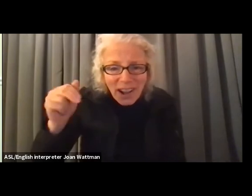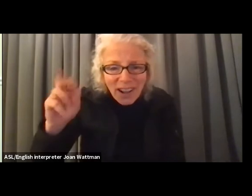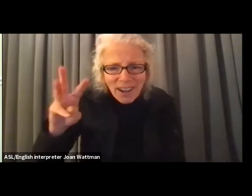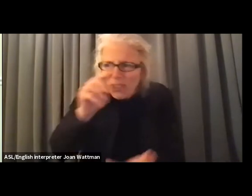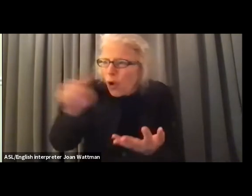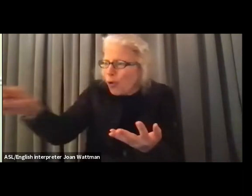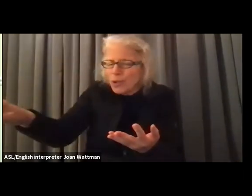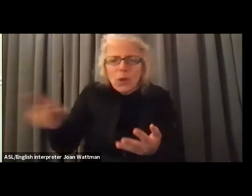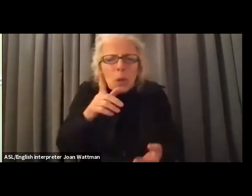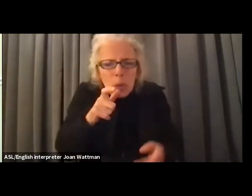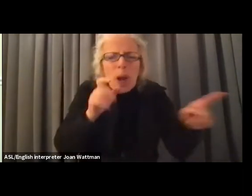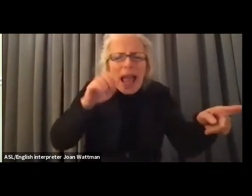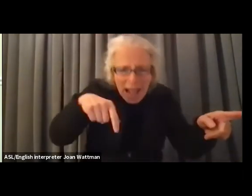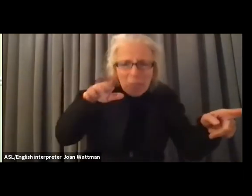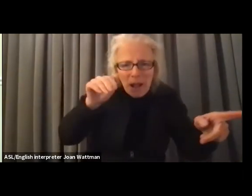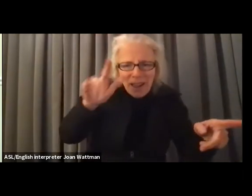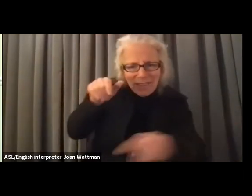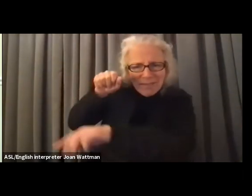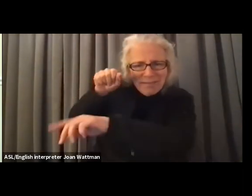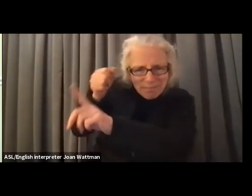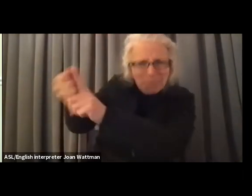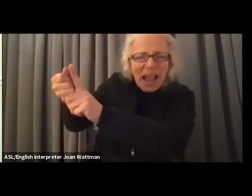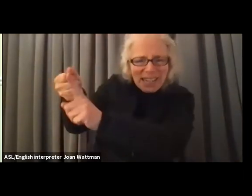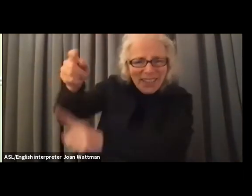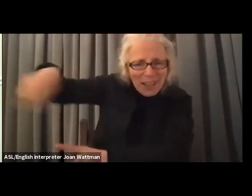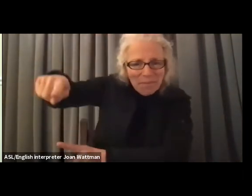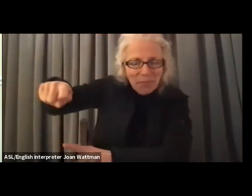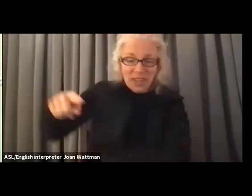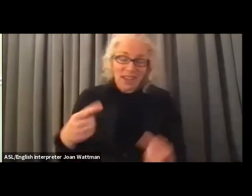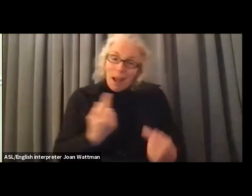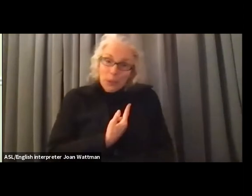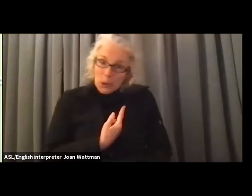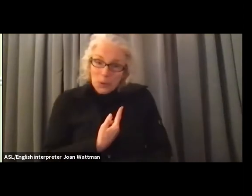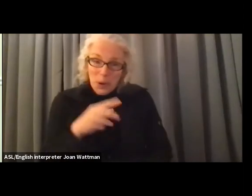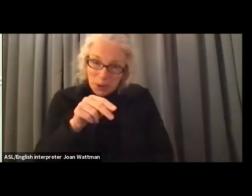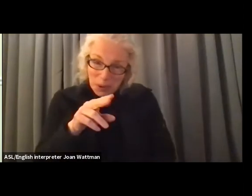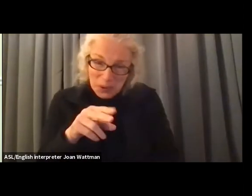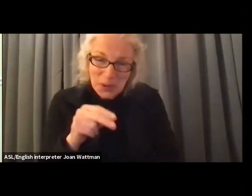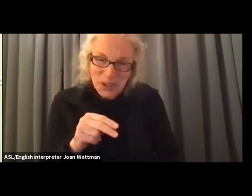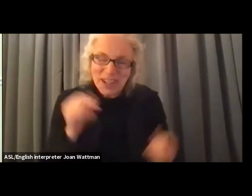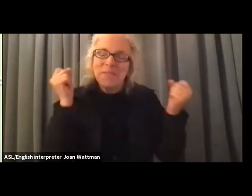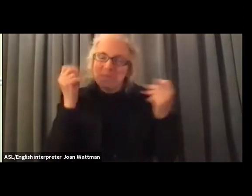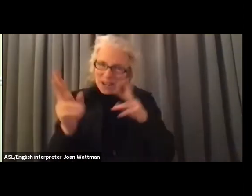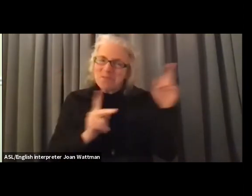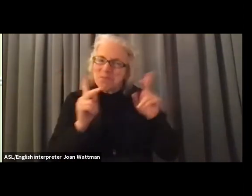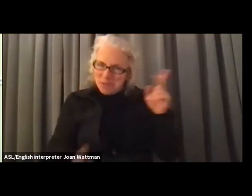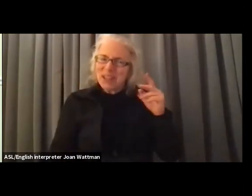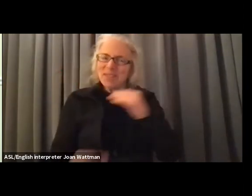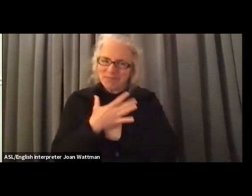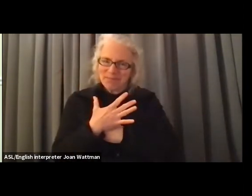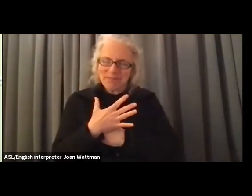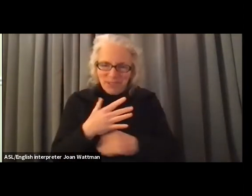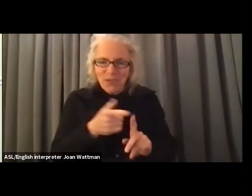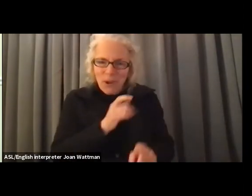only person who has been unknowingly shaped by Eqbal's influence, and I'm grateful to have this opportunity to learn about his